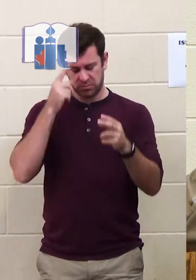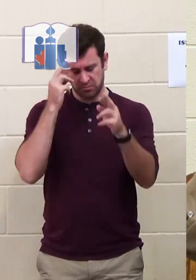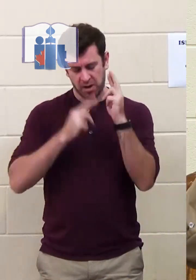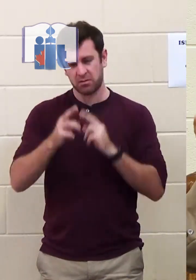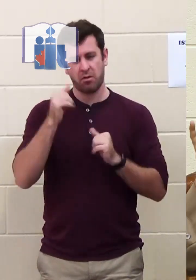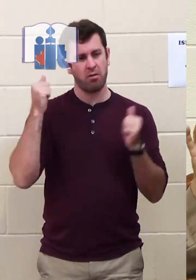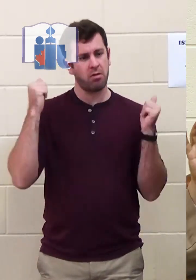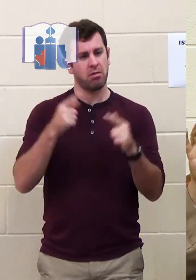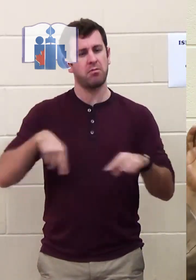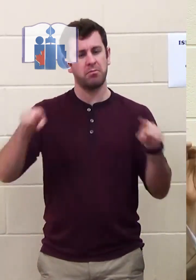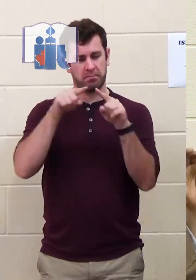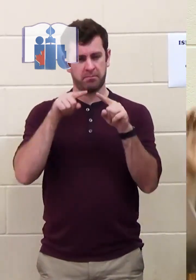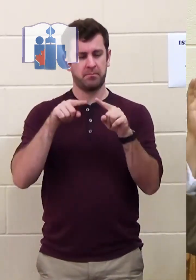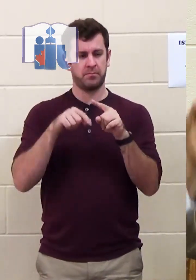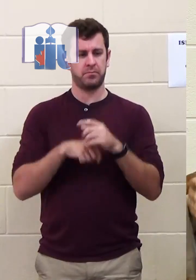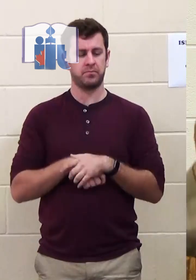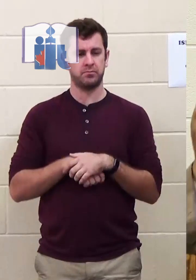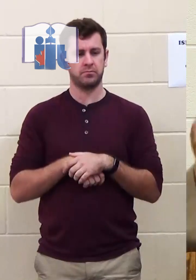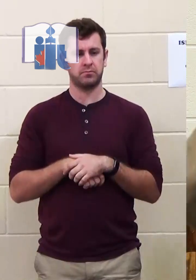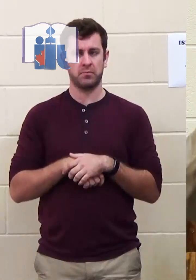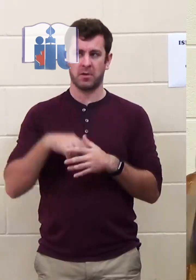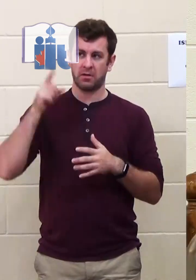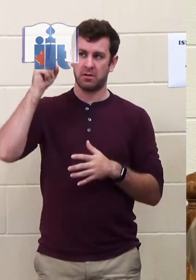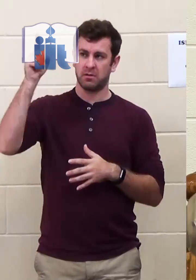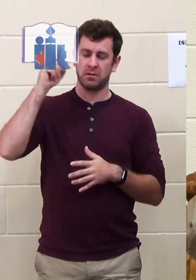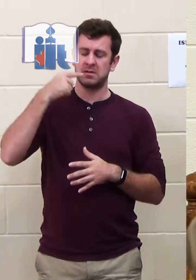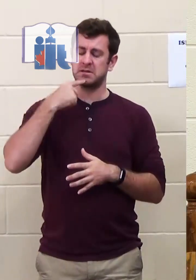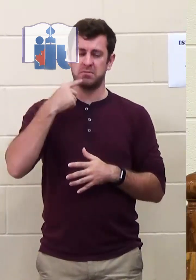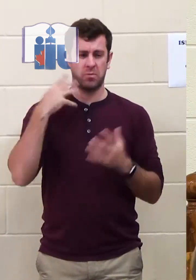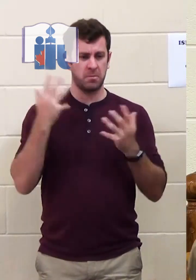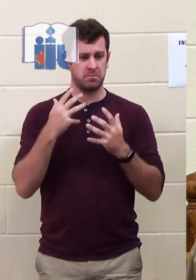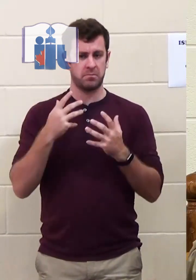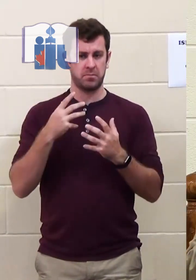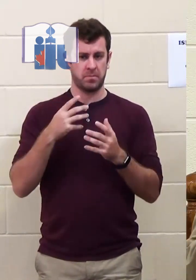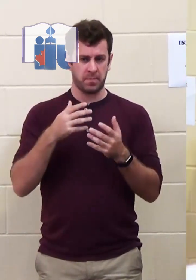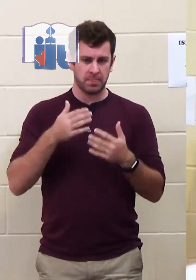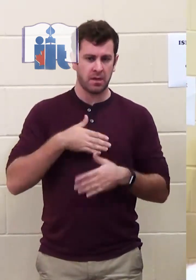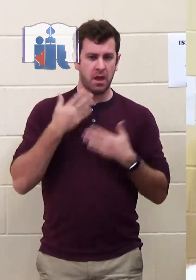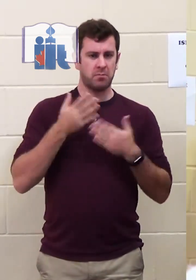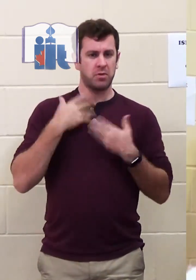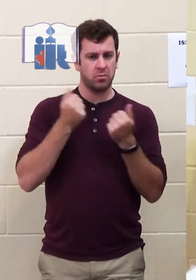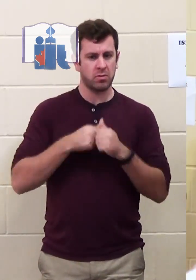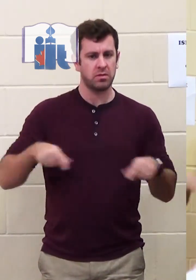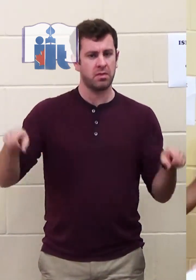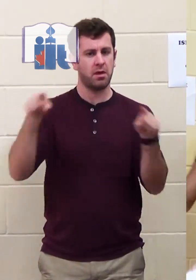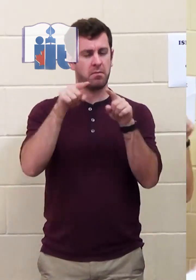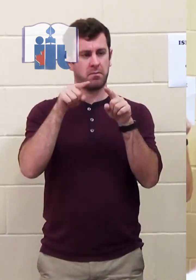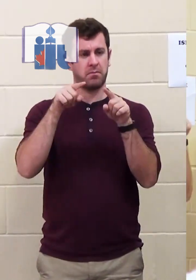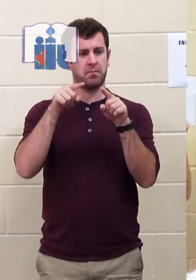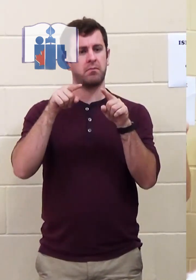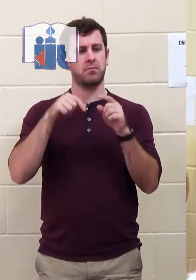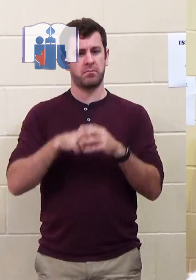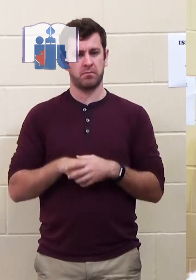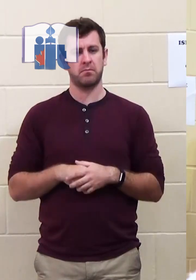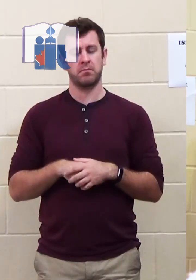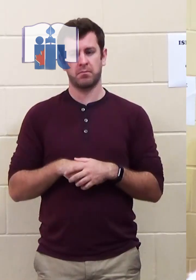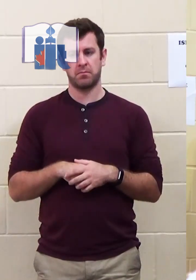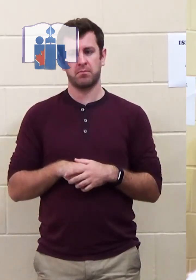an. As Allah said, Allah is pleased with them. They are pleased with him.